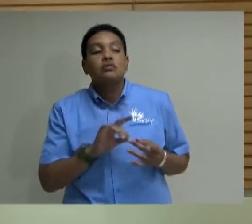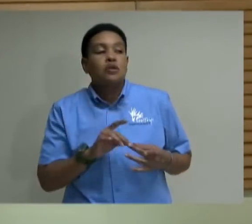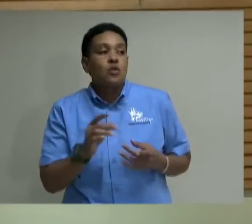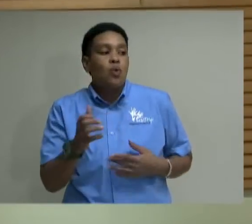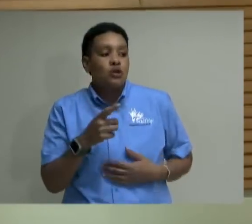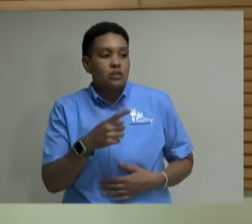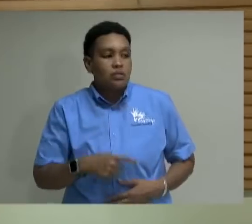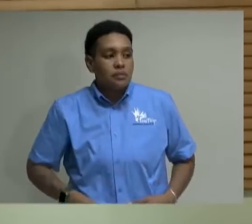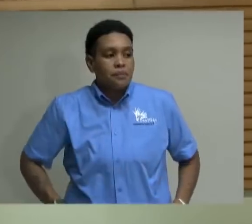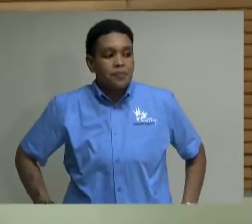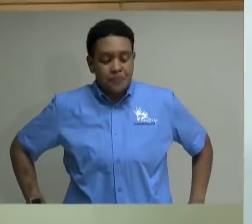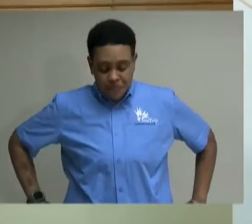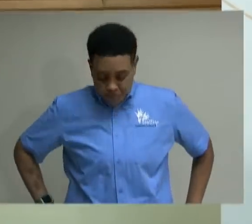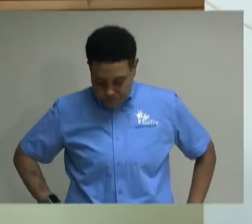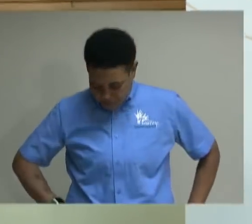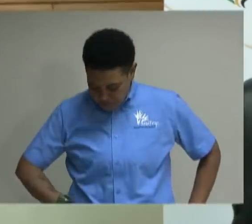too.